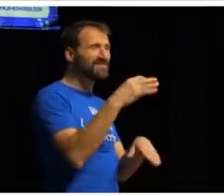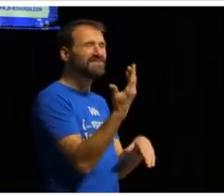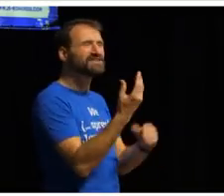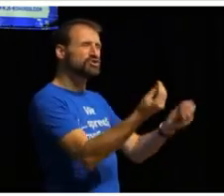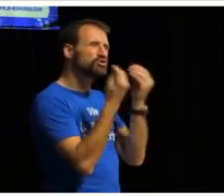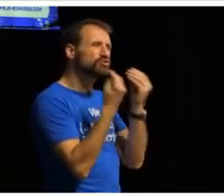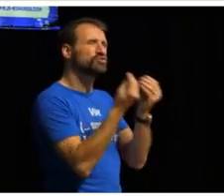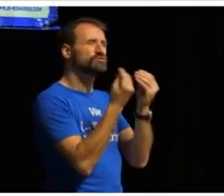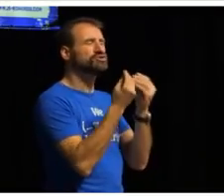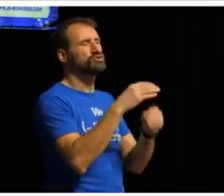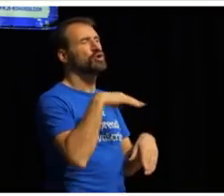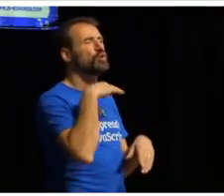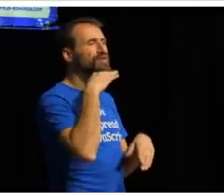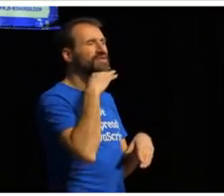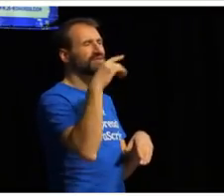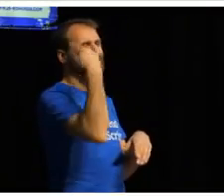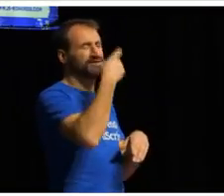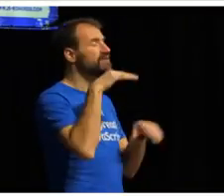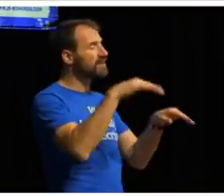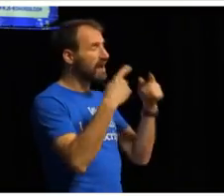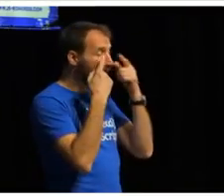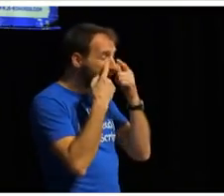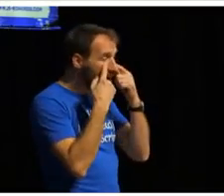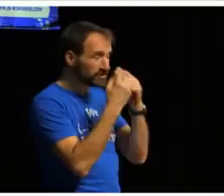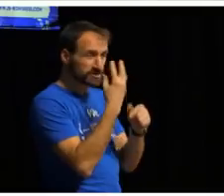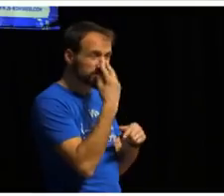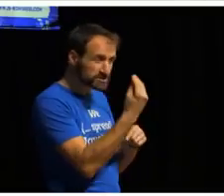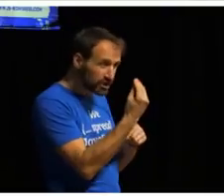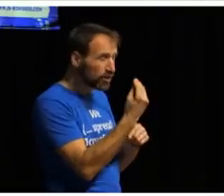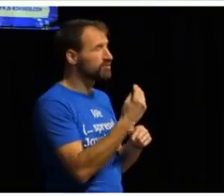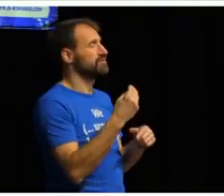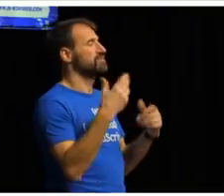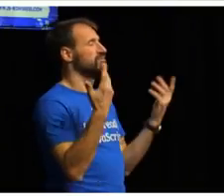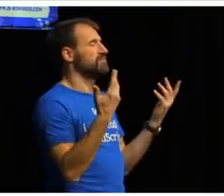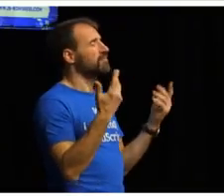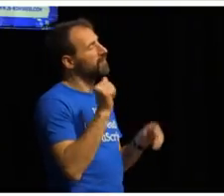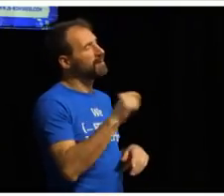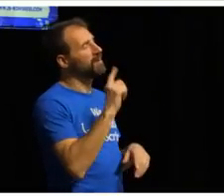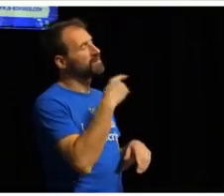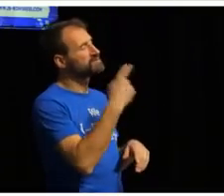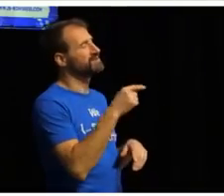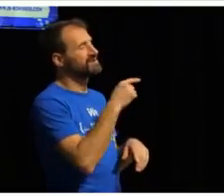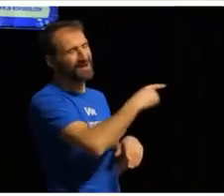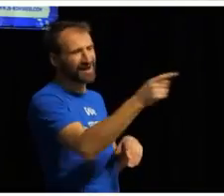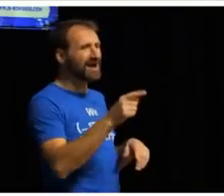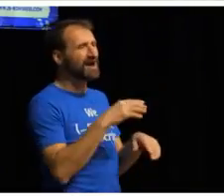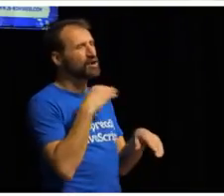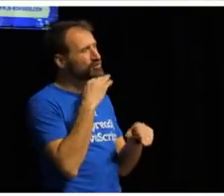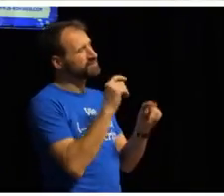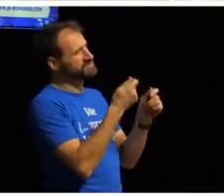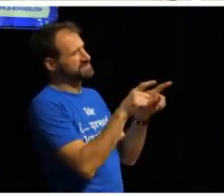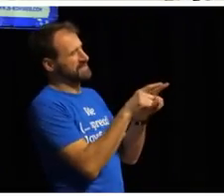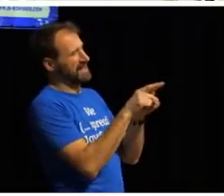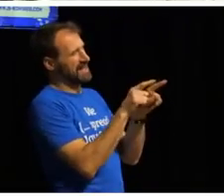has some eyes and has a snout. And we also have to say that all these dogs look pretty similar. So